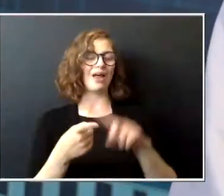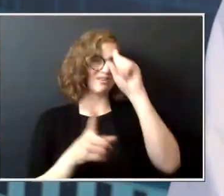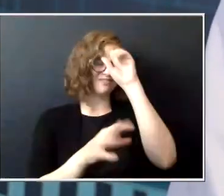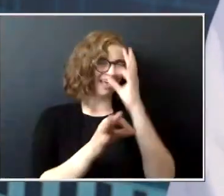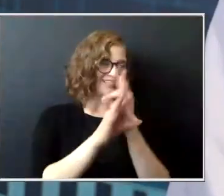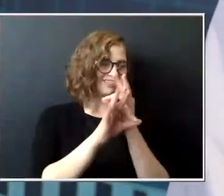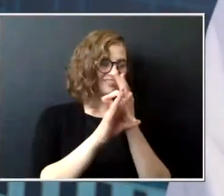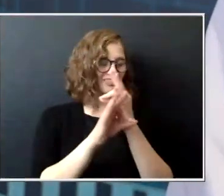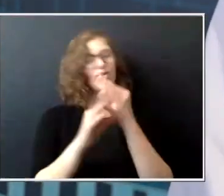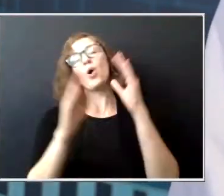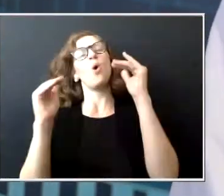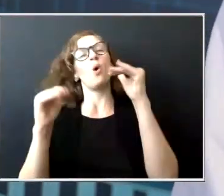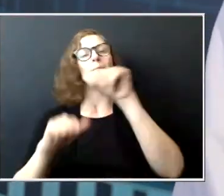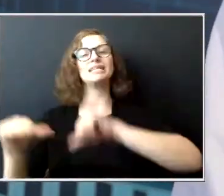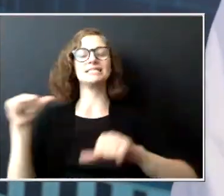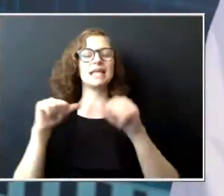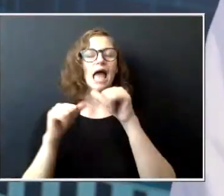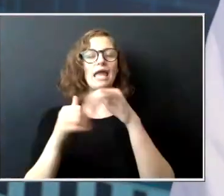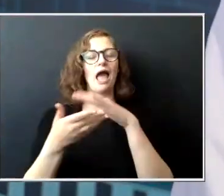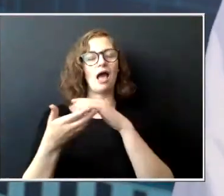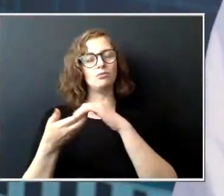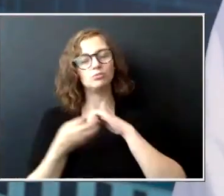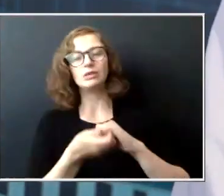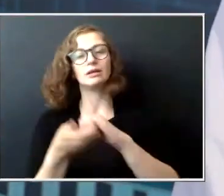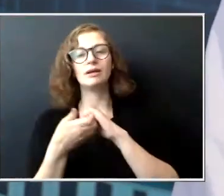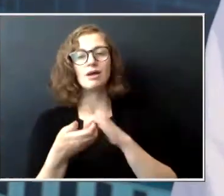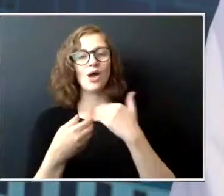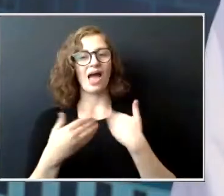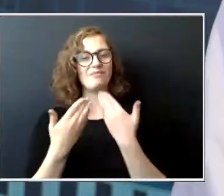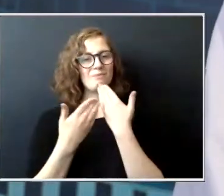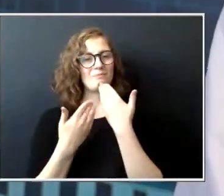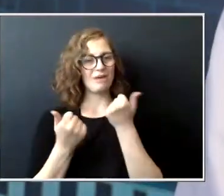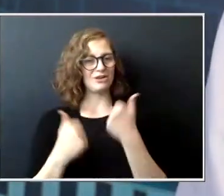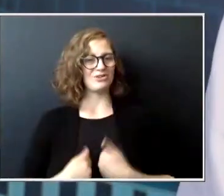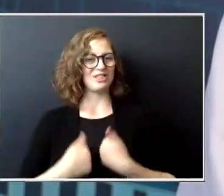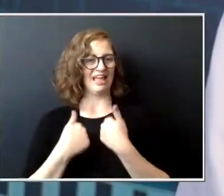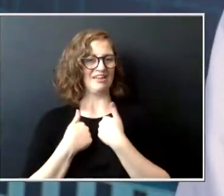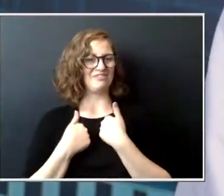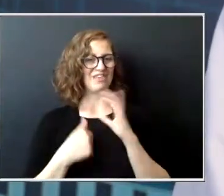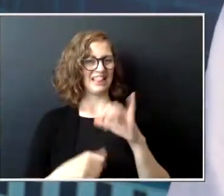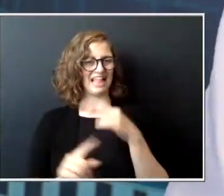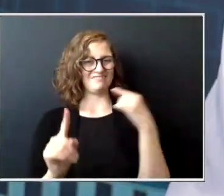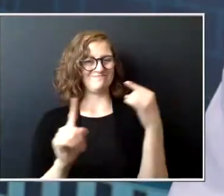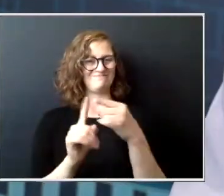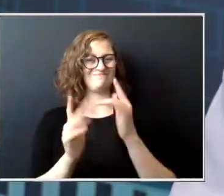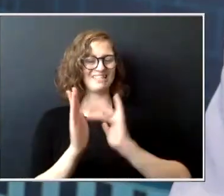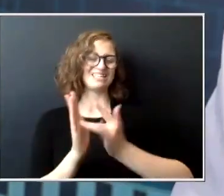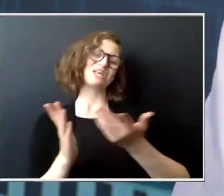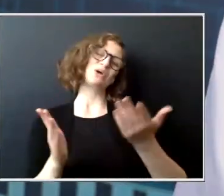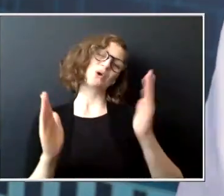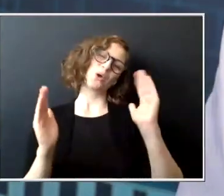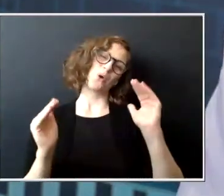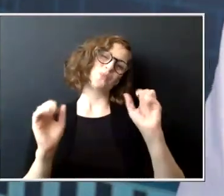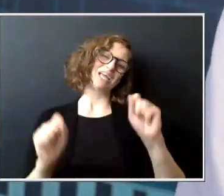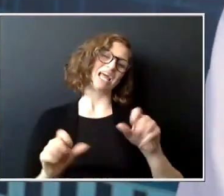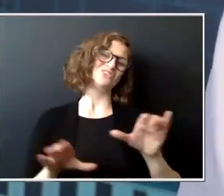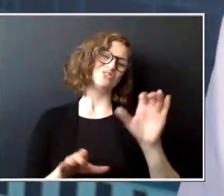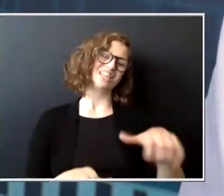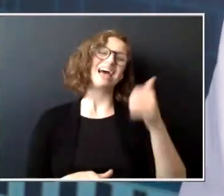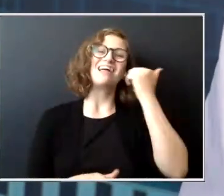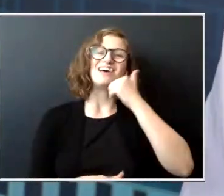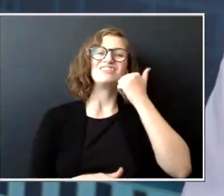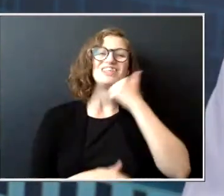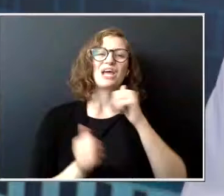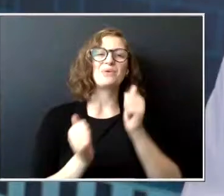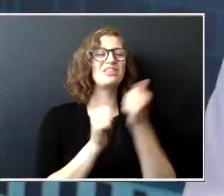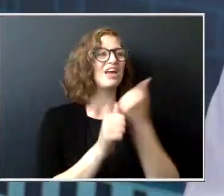have a better life. That's what being in medicine is about. That's what we want to do with you. Let's hope we can do that in our everyday life as well. Thank you for being part of this